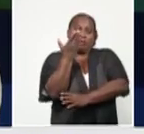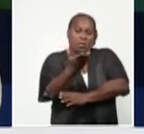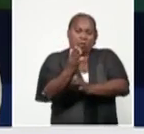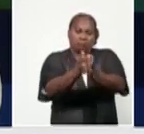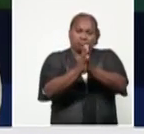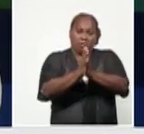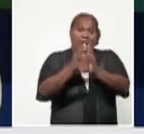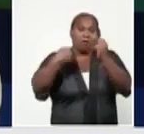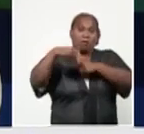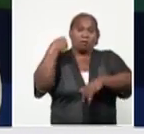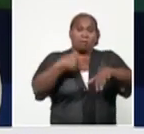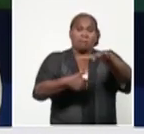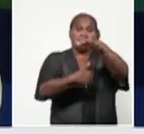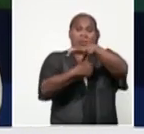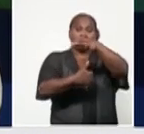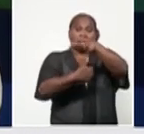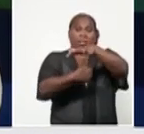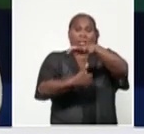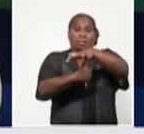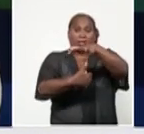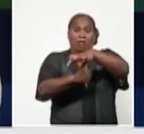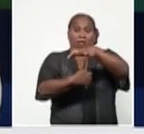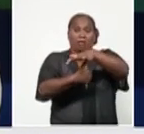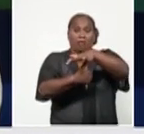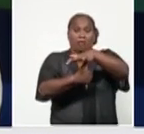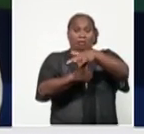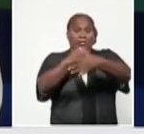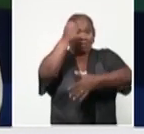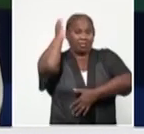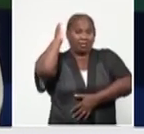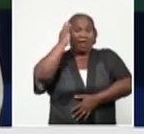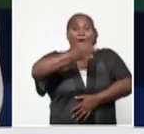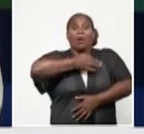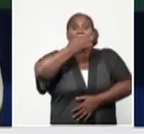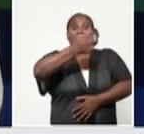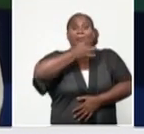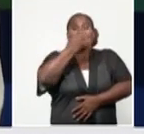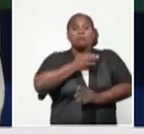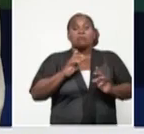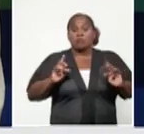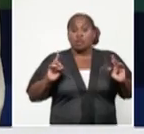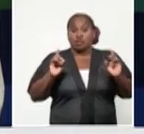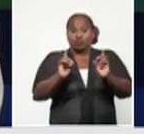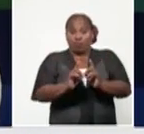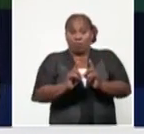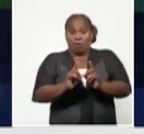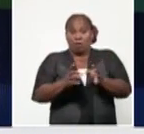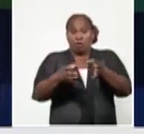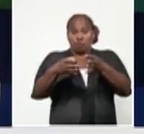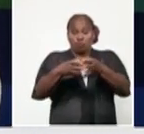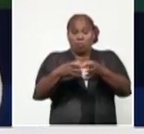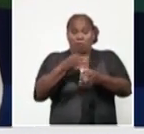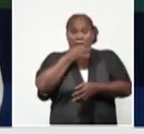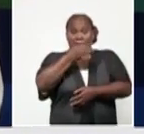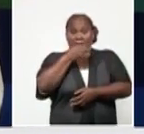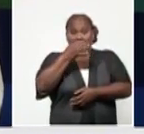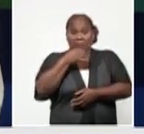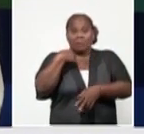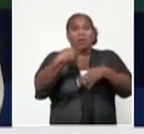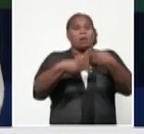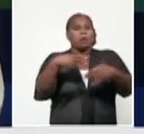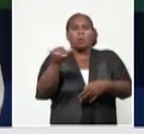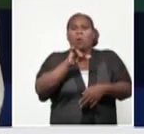got to go that extra mile, just as we Cubans know how to do. In order to defeat this highly